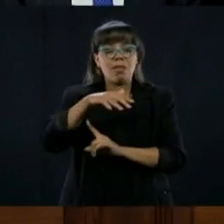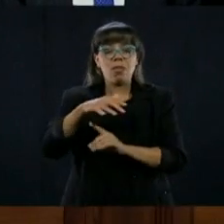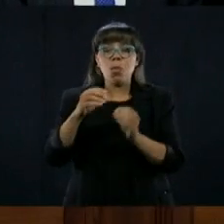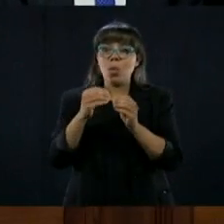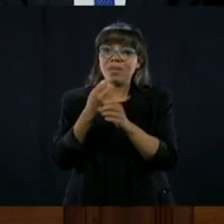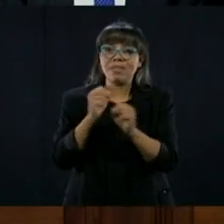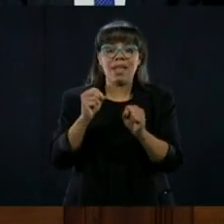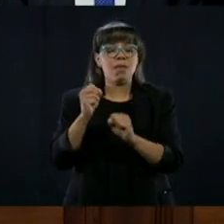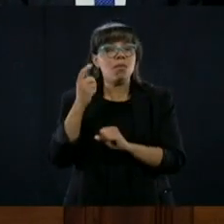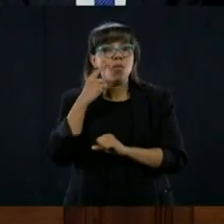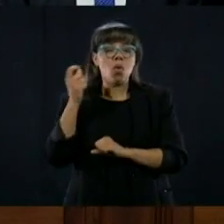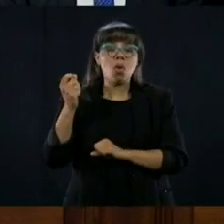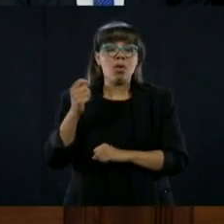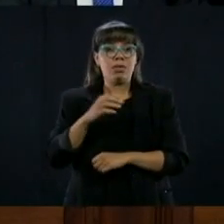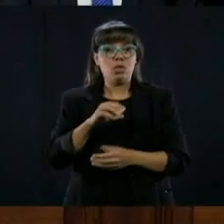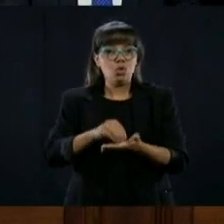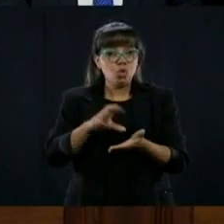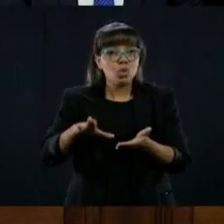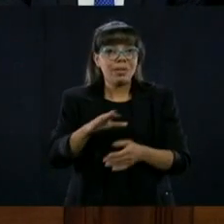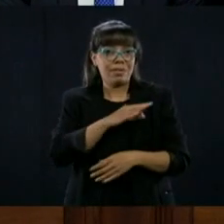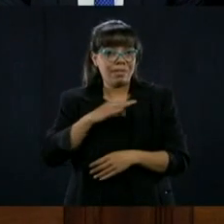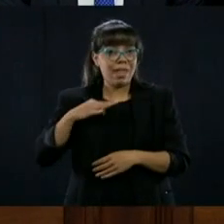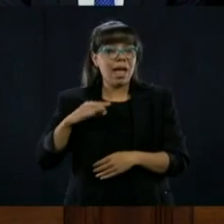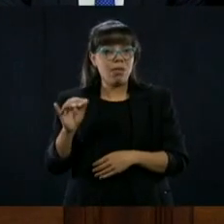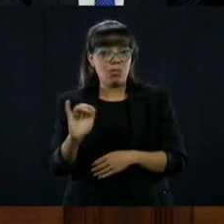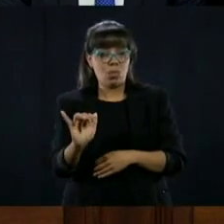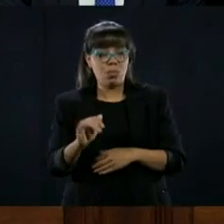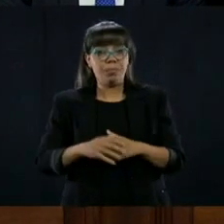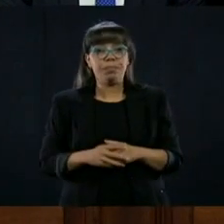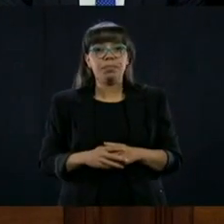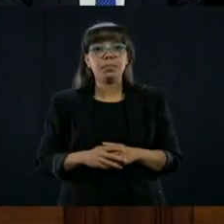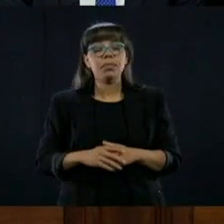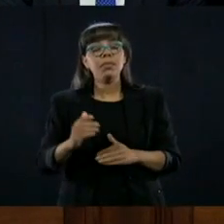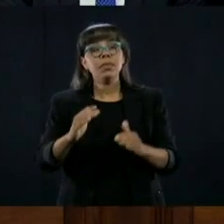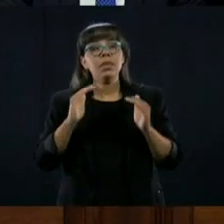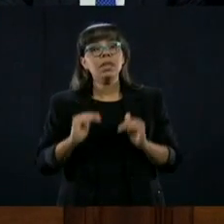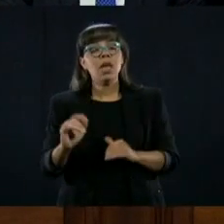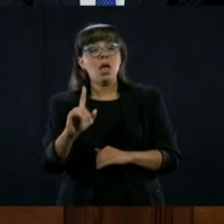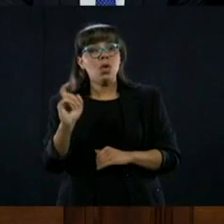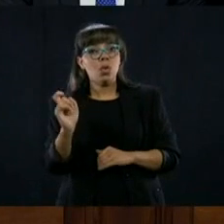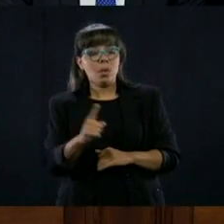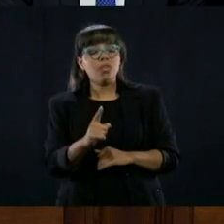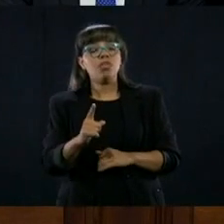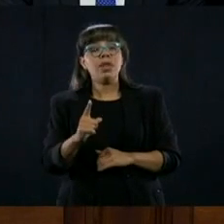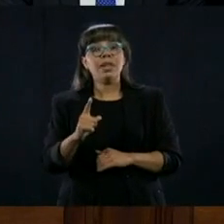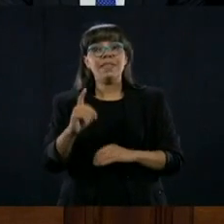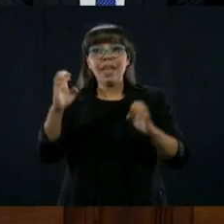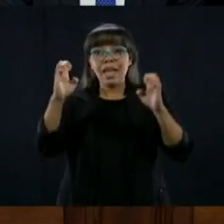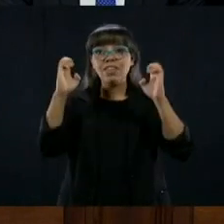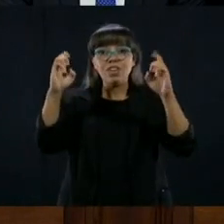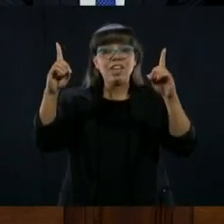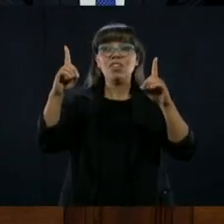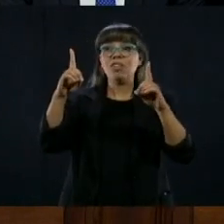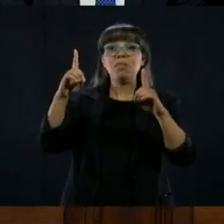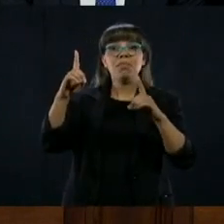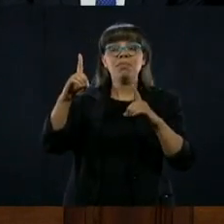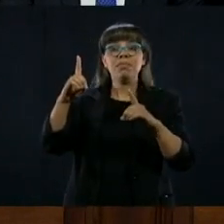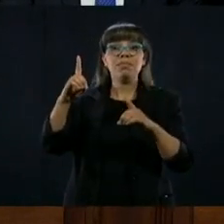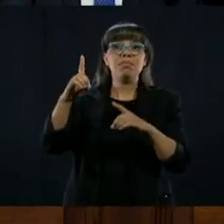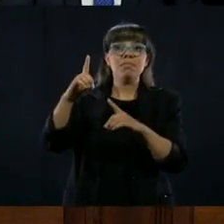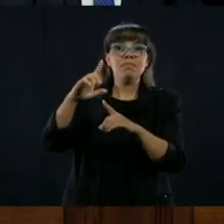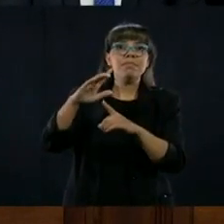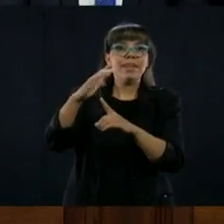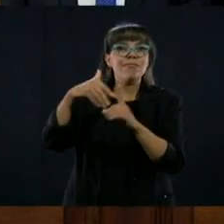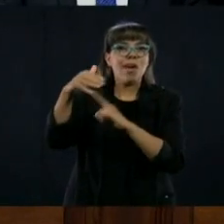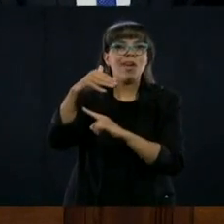the entire education community is nervous and confused. Are we opening schools too quickly?